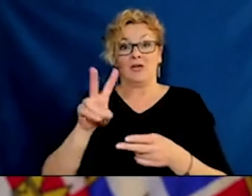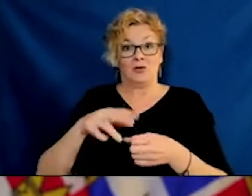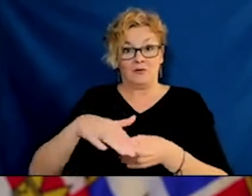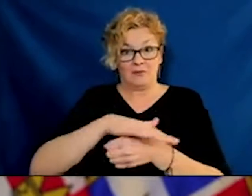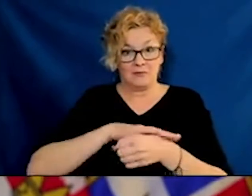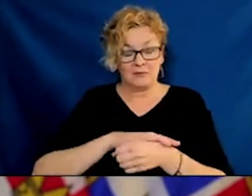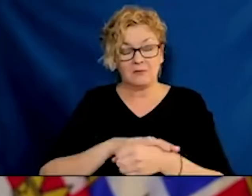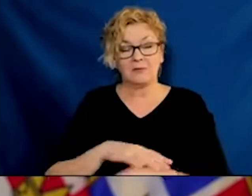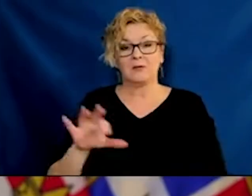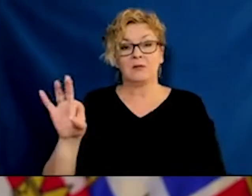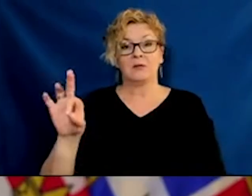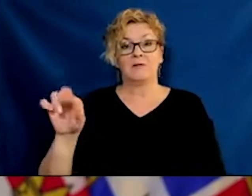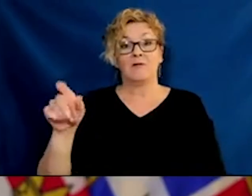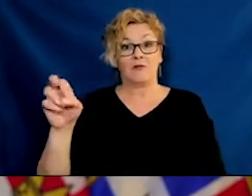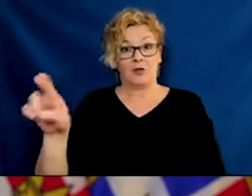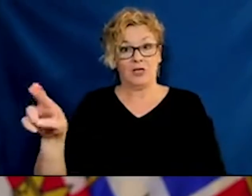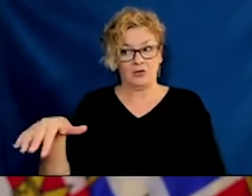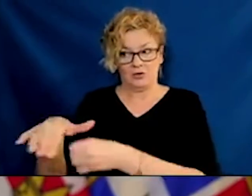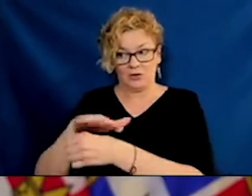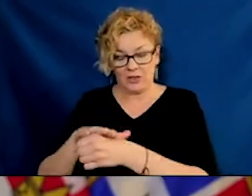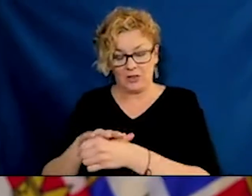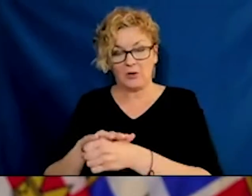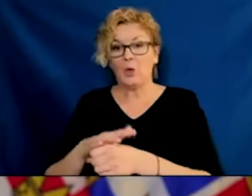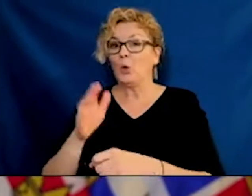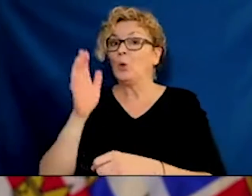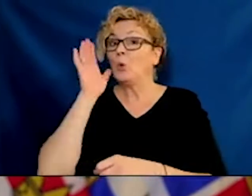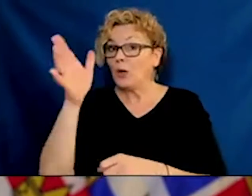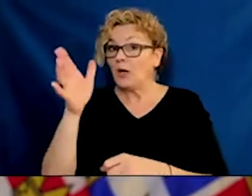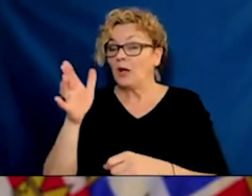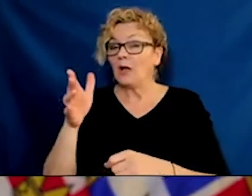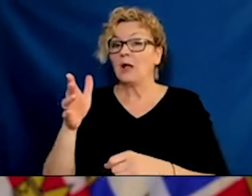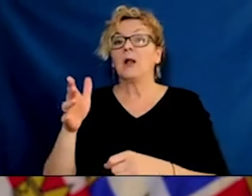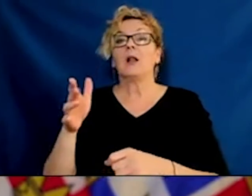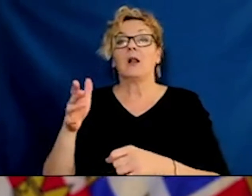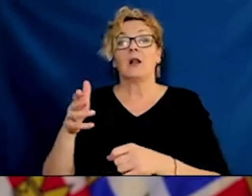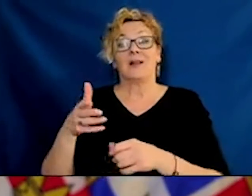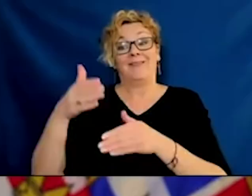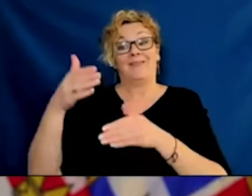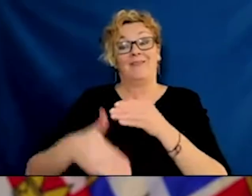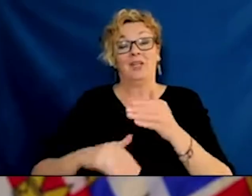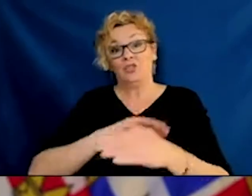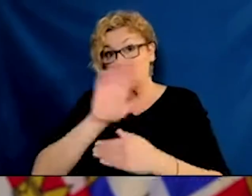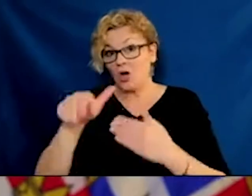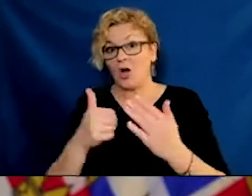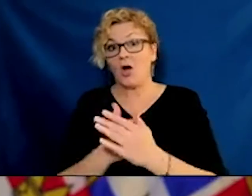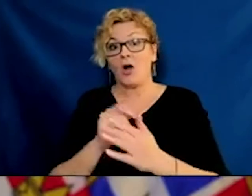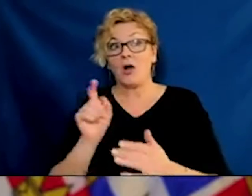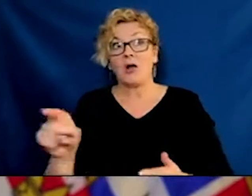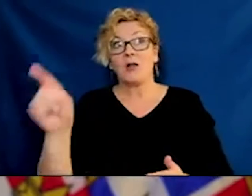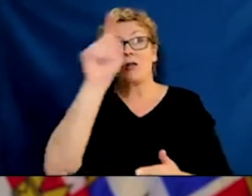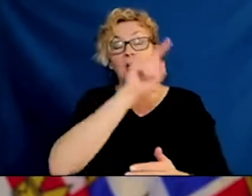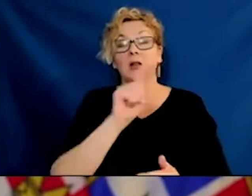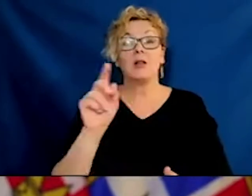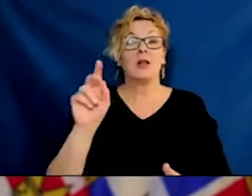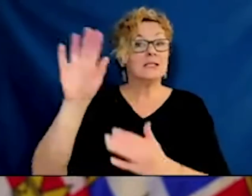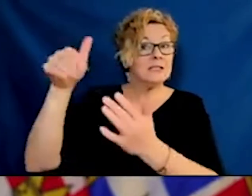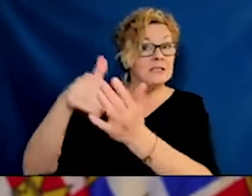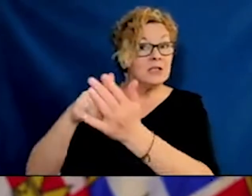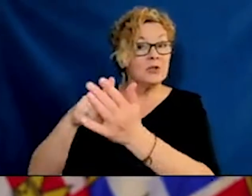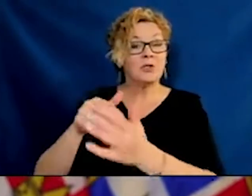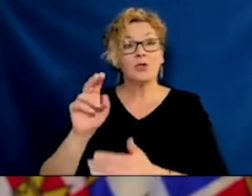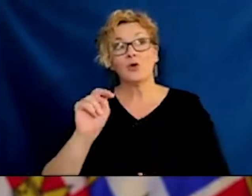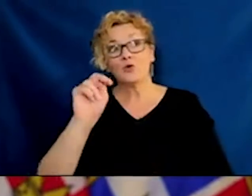and Interior Health completed by the end of Wednesday of this week. That is an amazing feat.